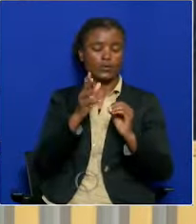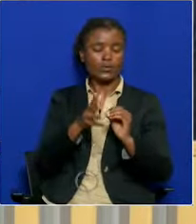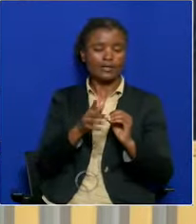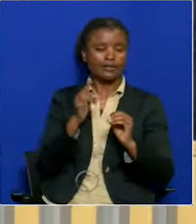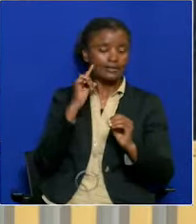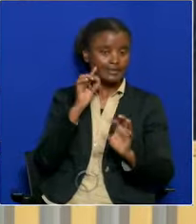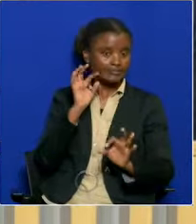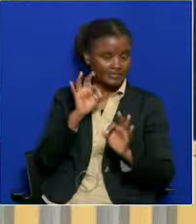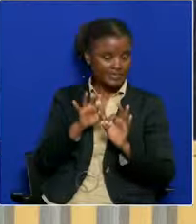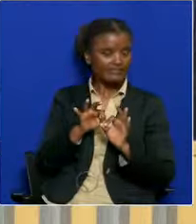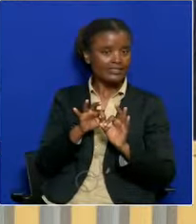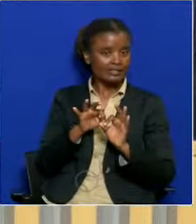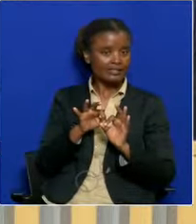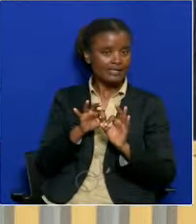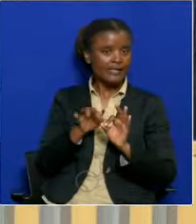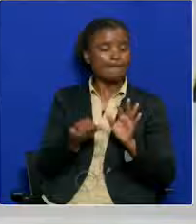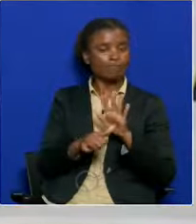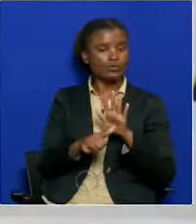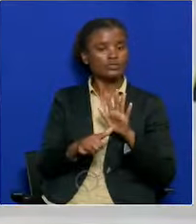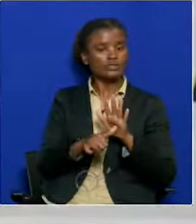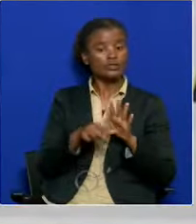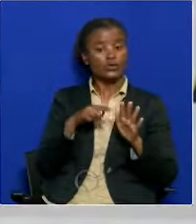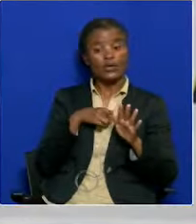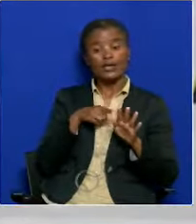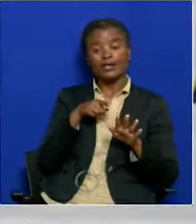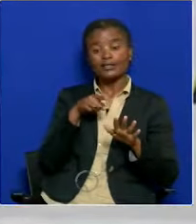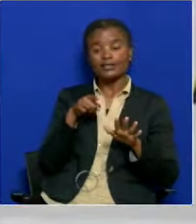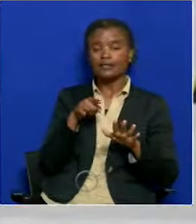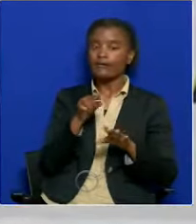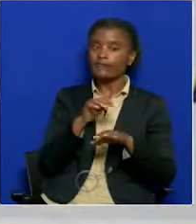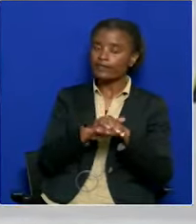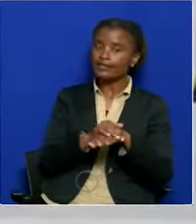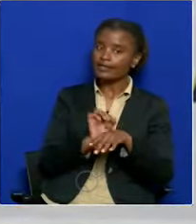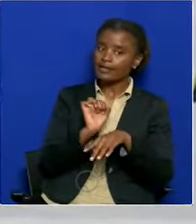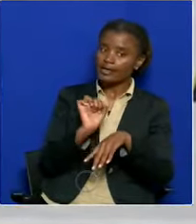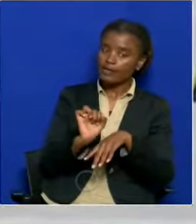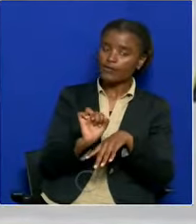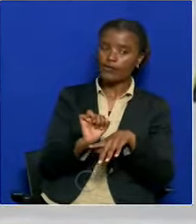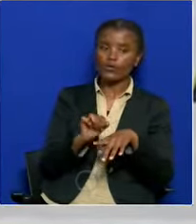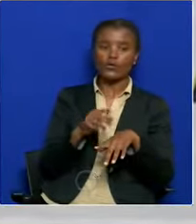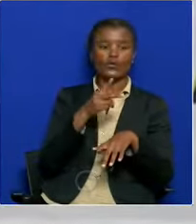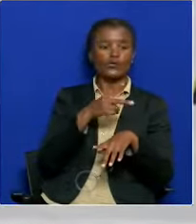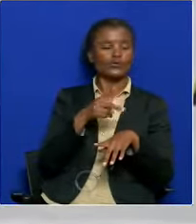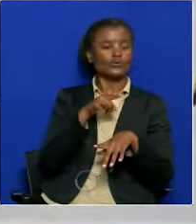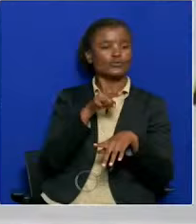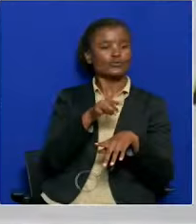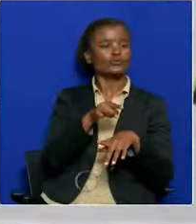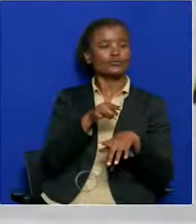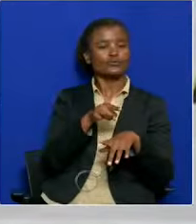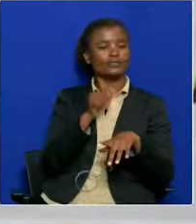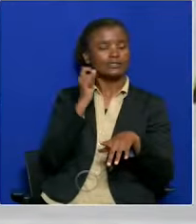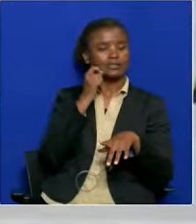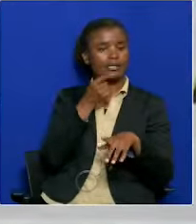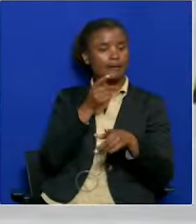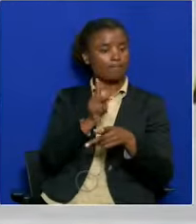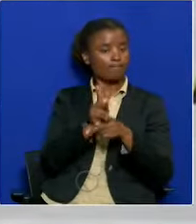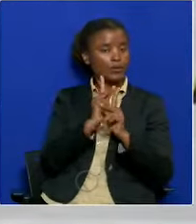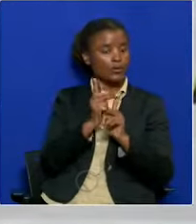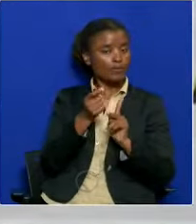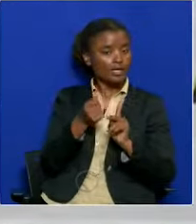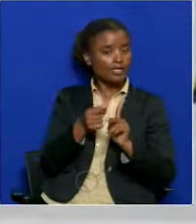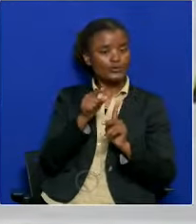you get a benefit from him, you call it a loan, you say you repaid it, you continue to engage with him over